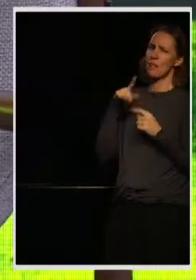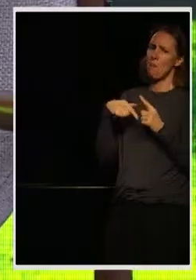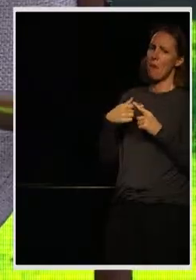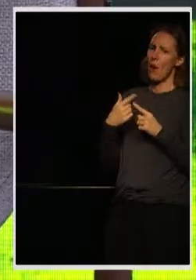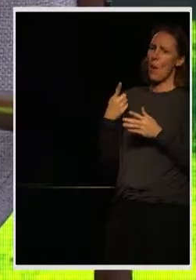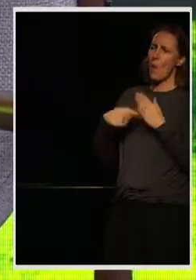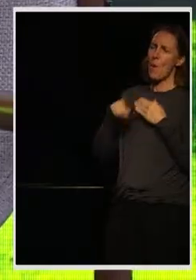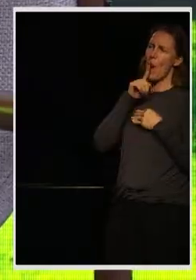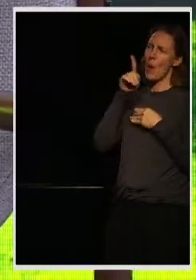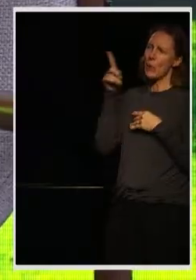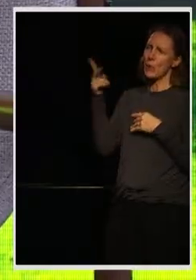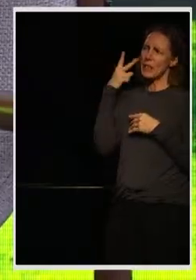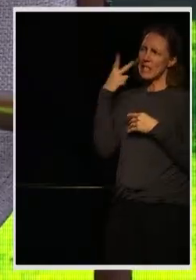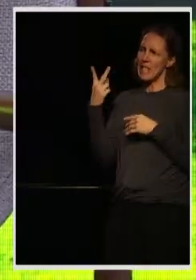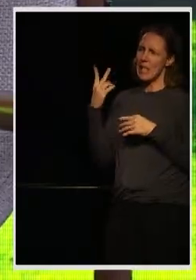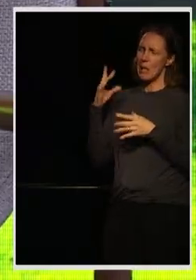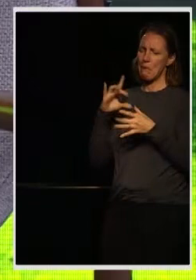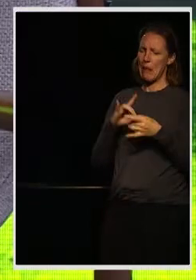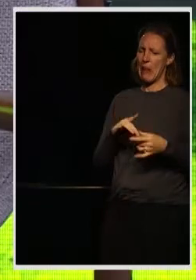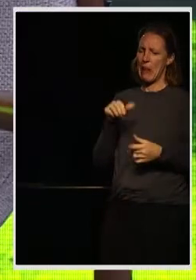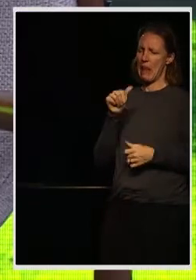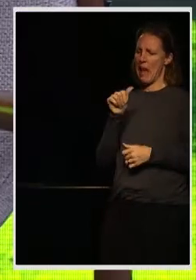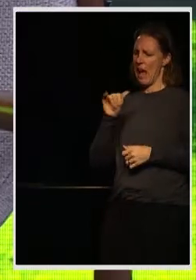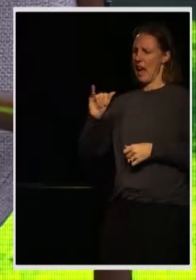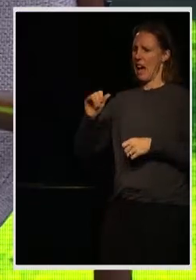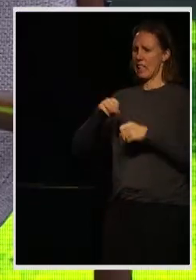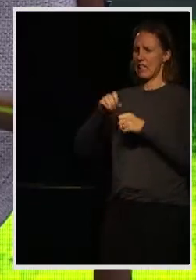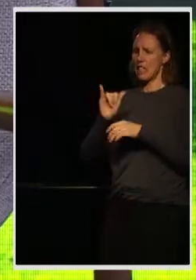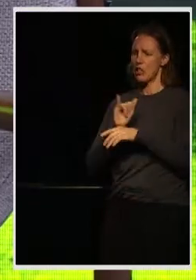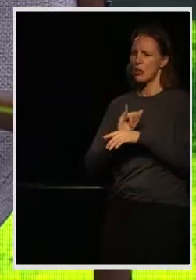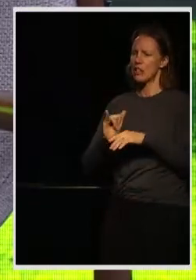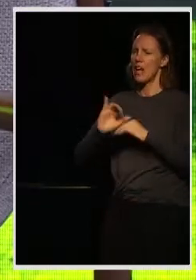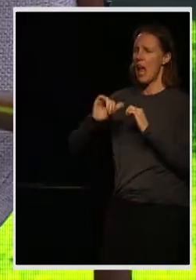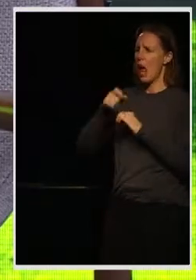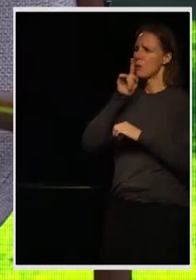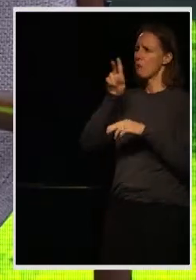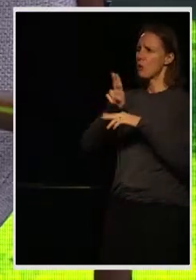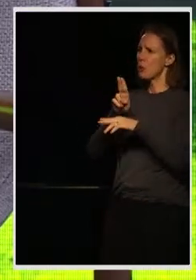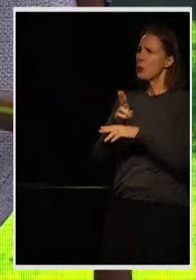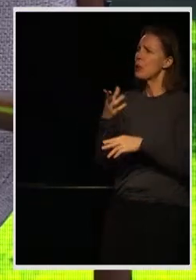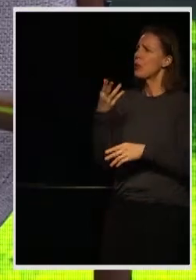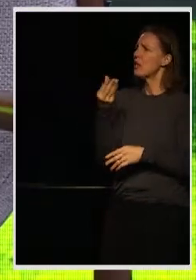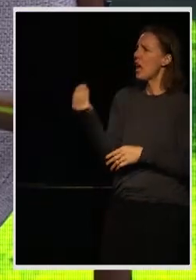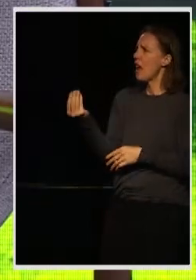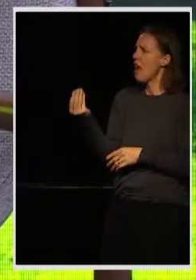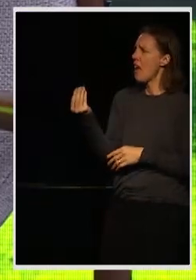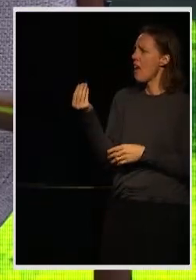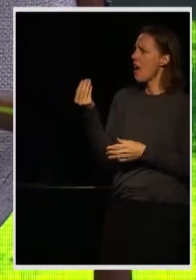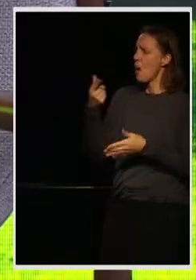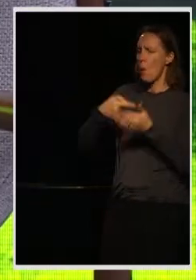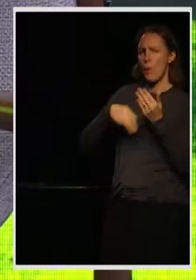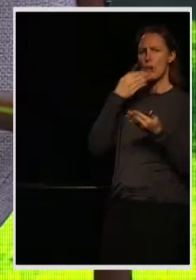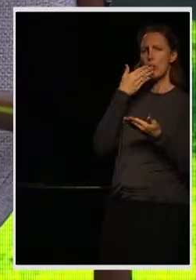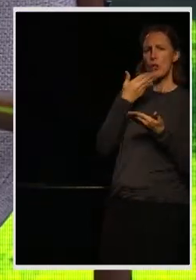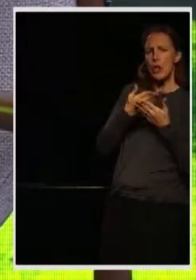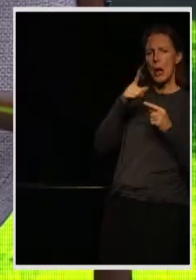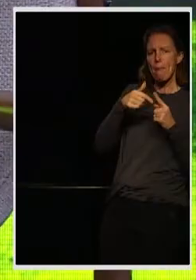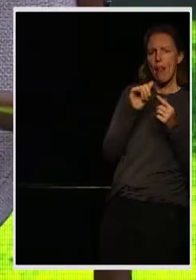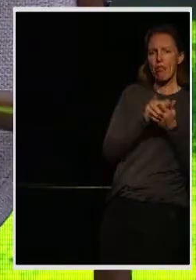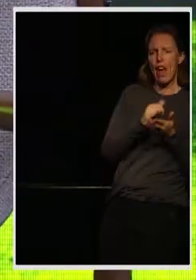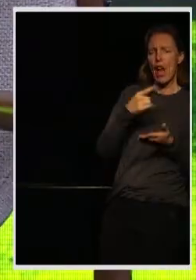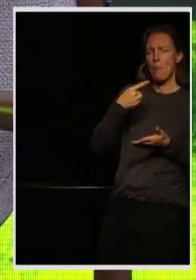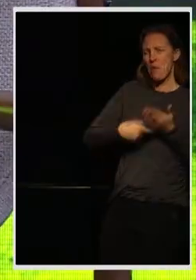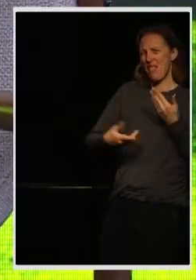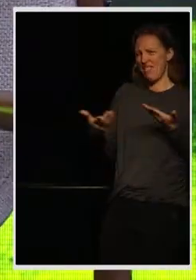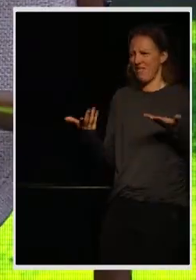you seeing regarding AI in the industry? How's it being utilized? And what's good about it? And what's